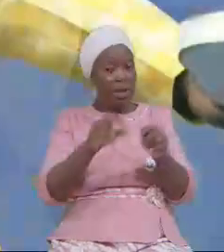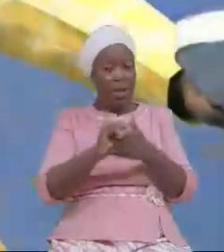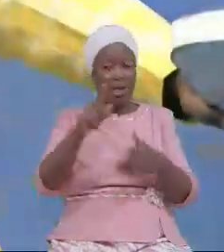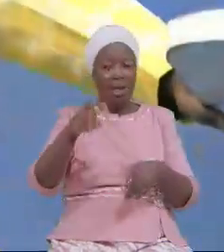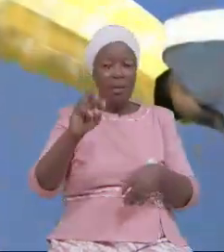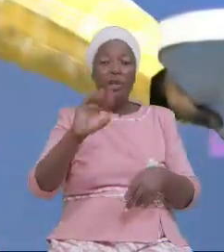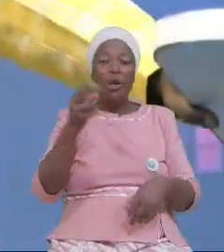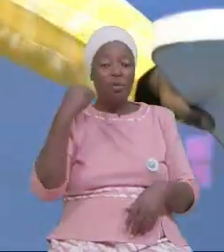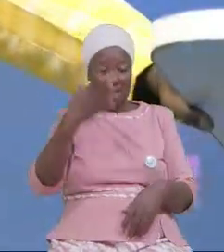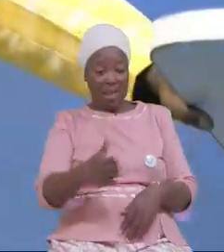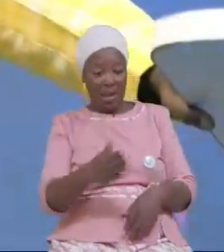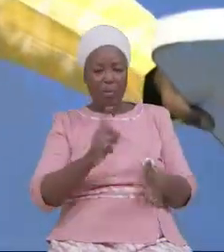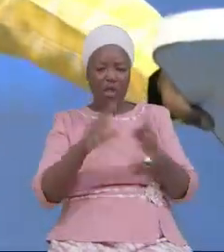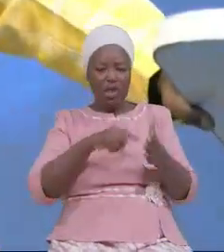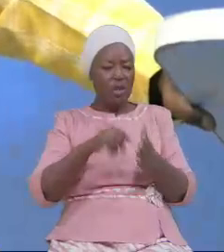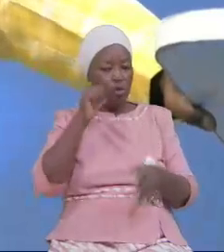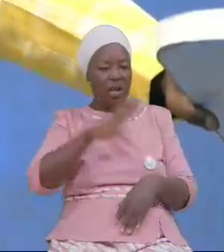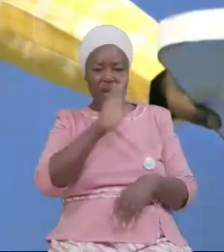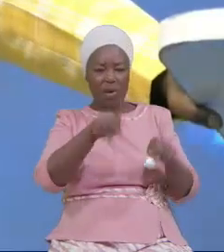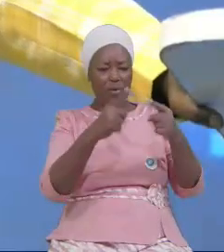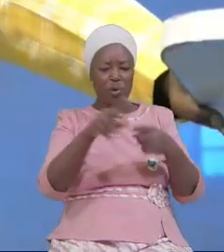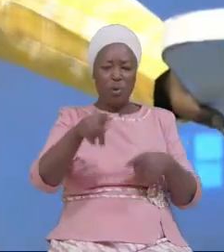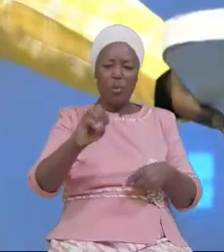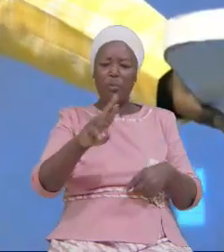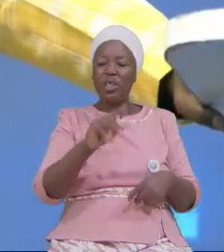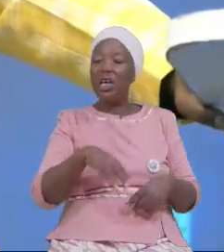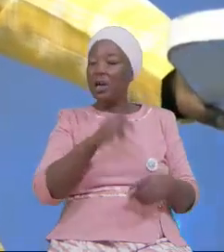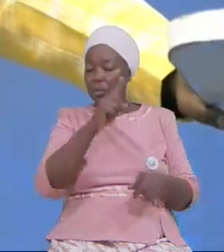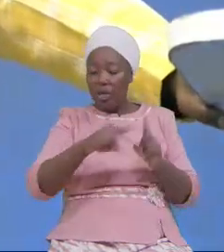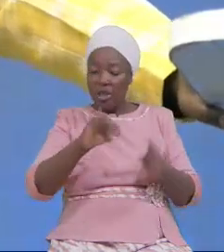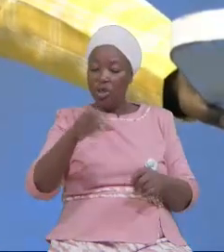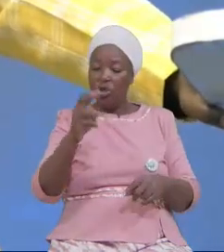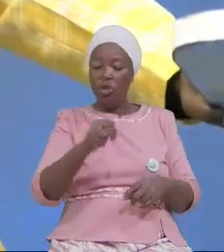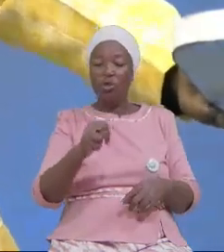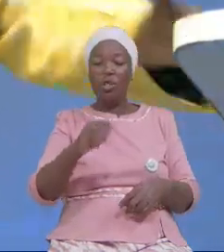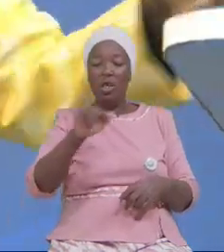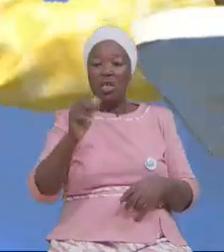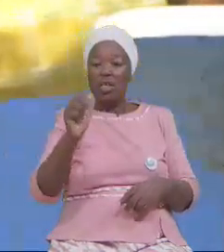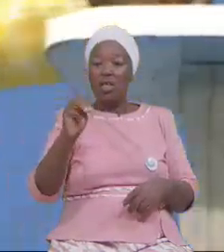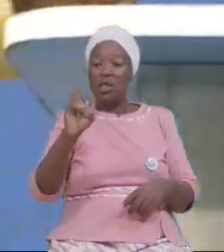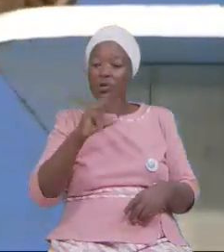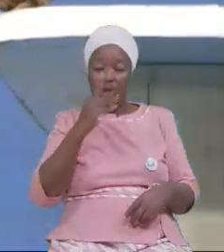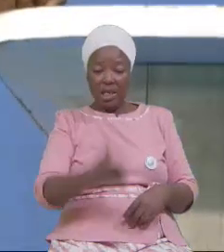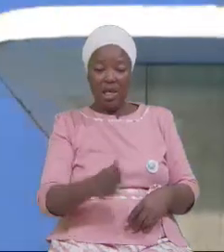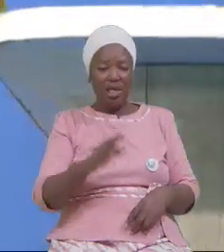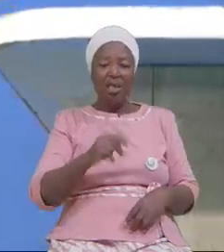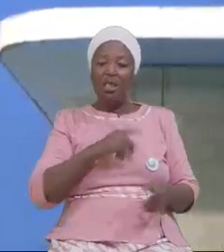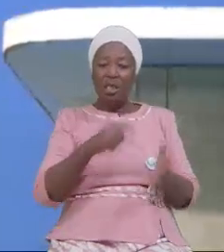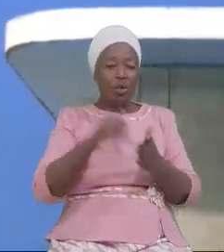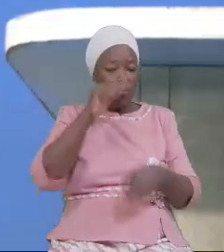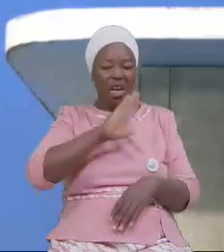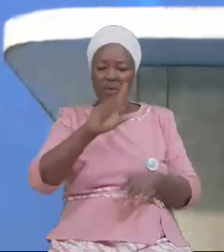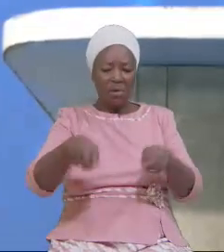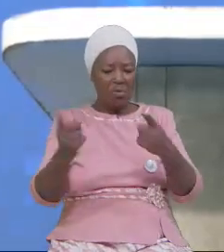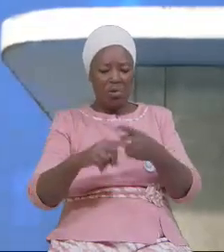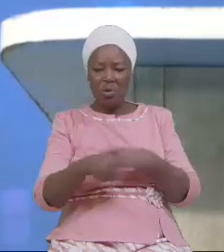Peter. John, James were there. Didn't go to them. The Pharisee, the landlord